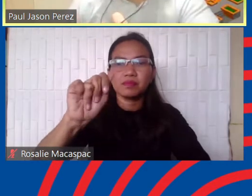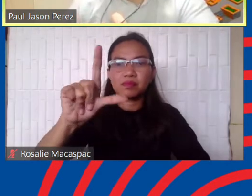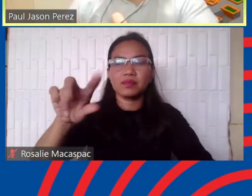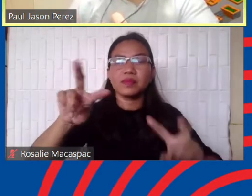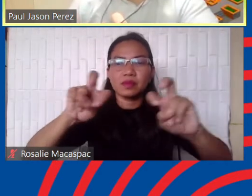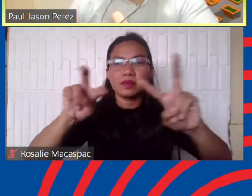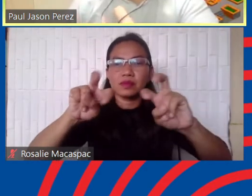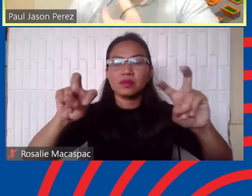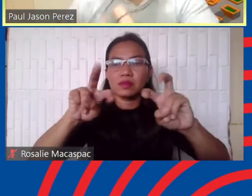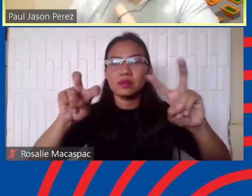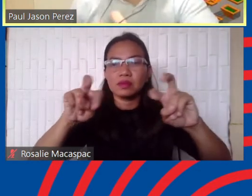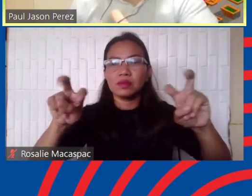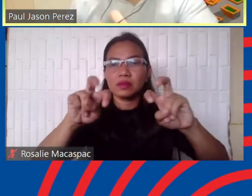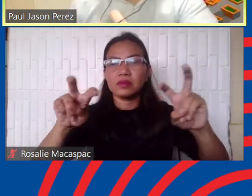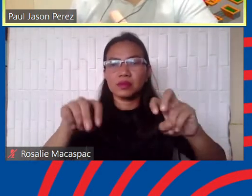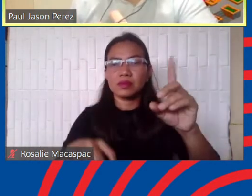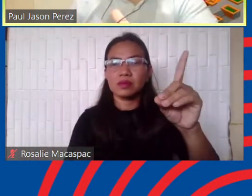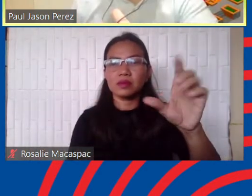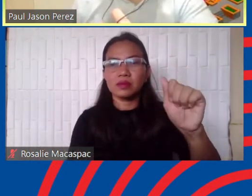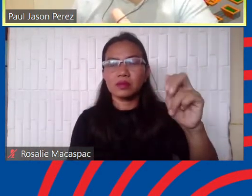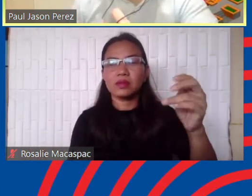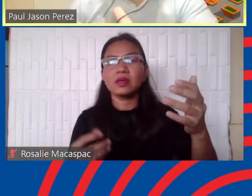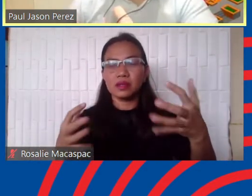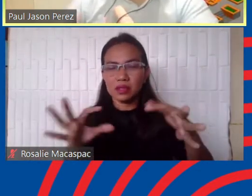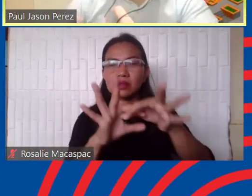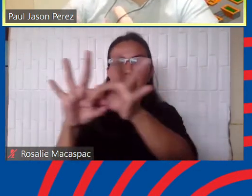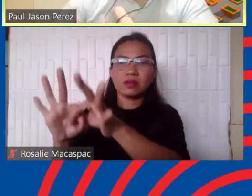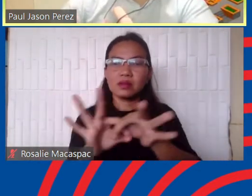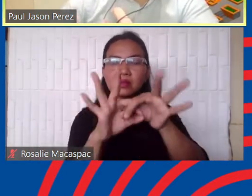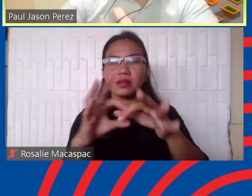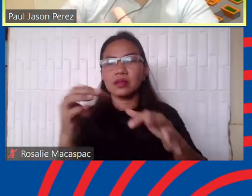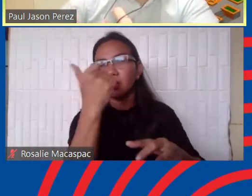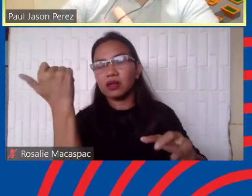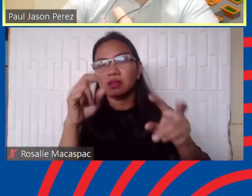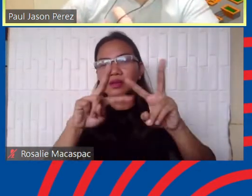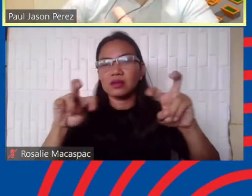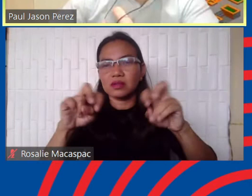research data and collaborate with other researchers.